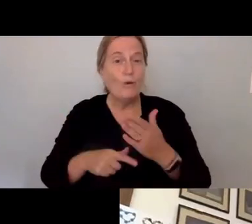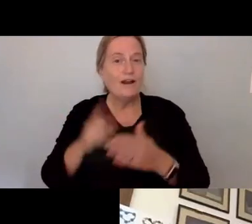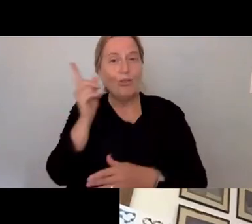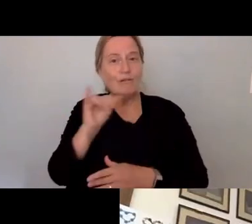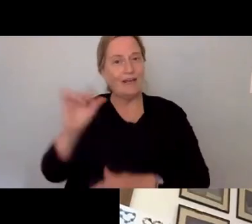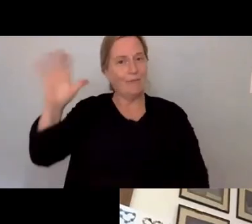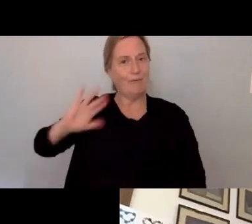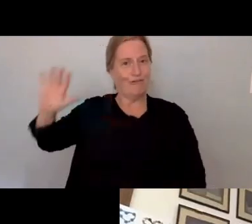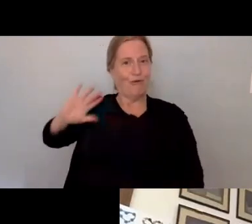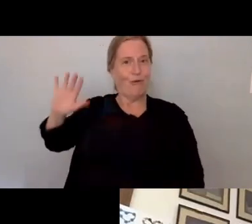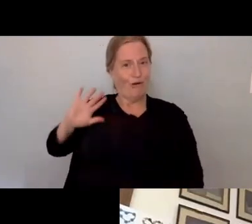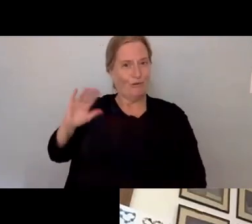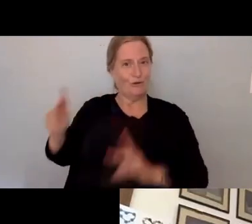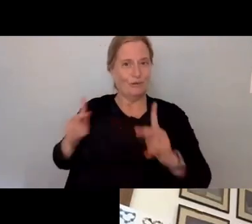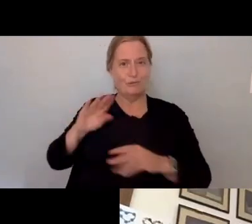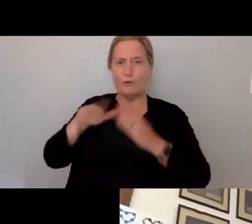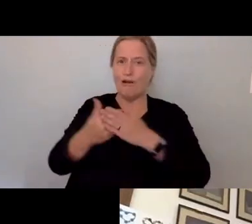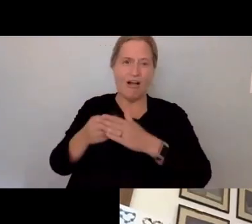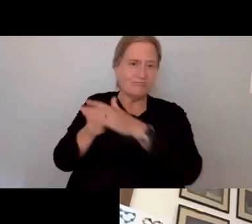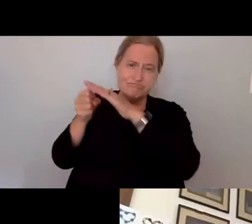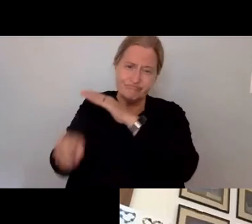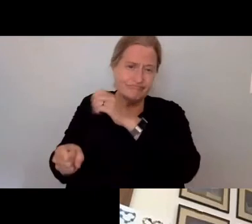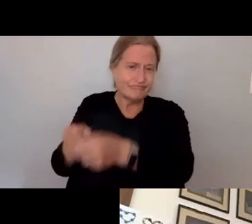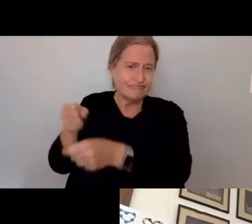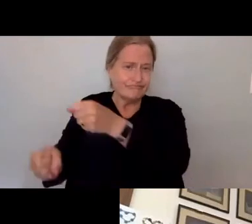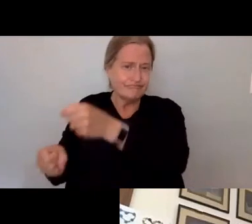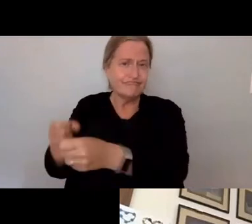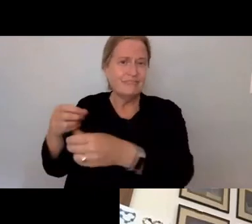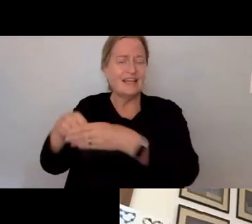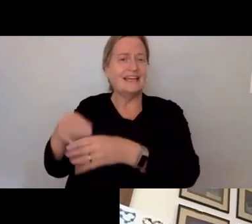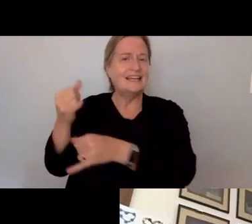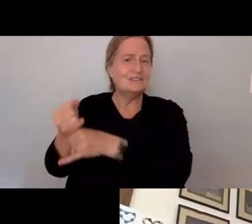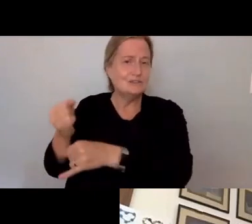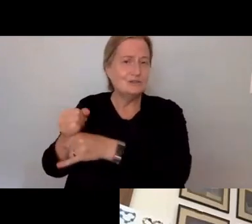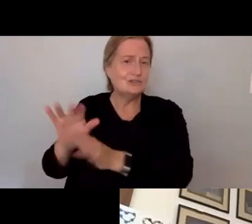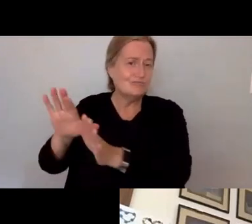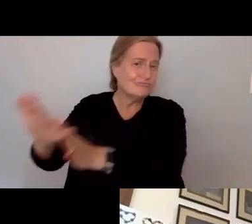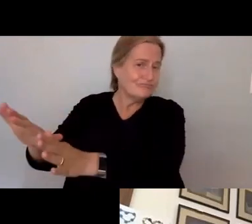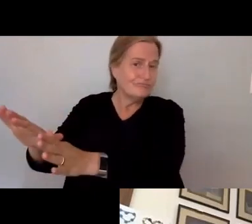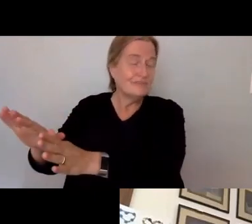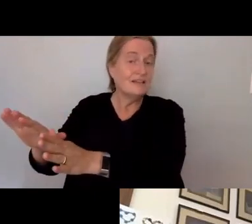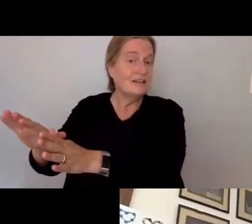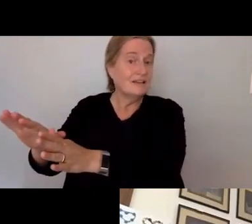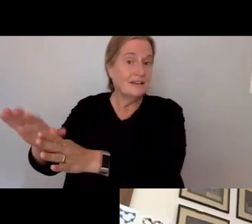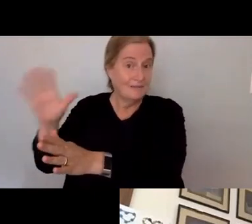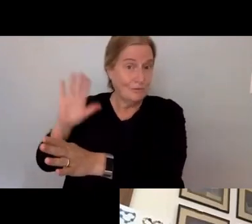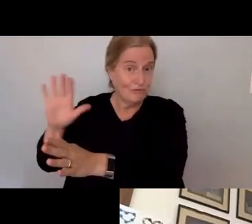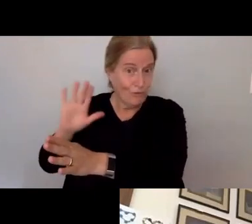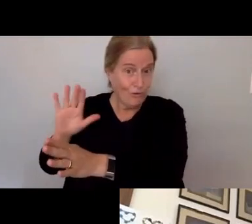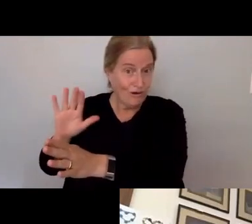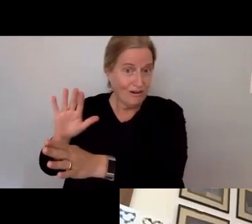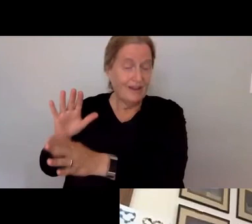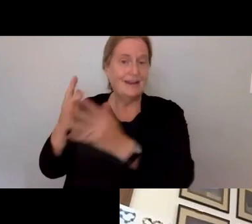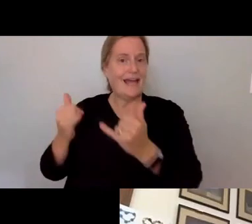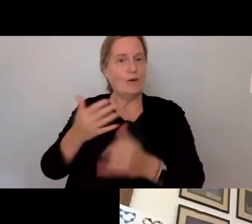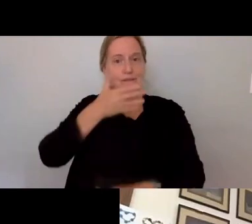don't, replicate that, because I think people forget about that. They absolutely forget about it. It's not front and center in their conversation. So I